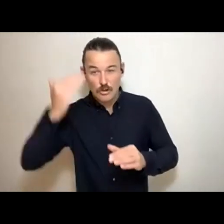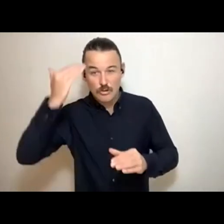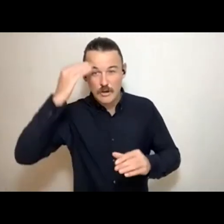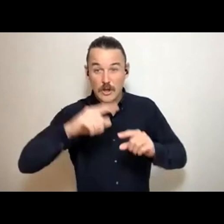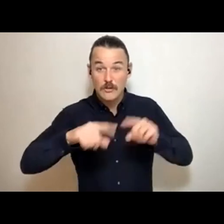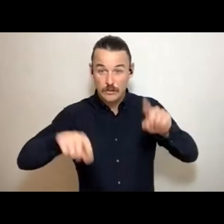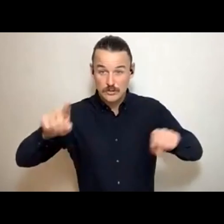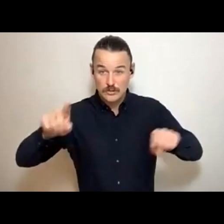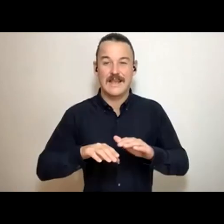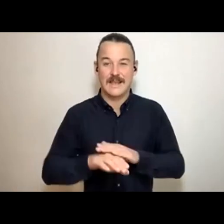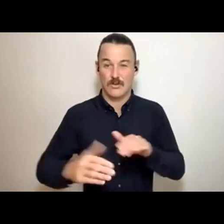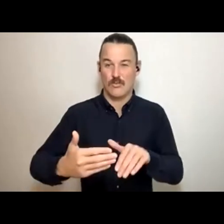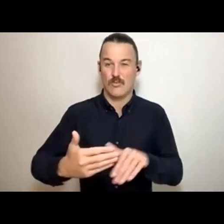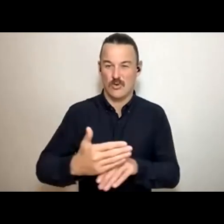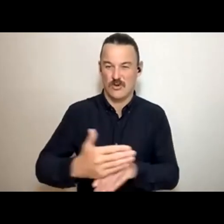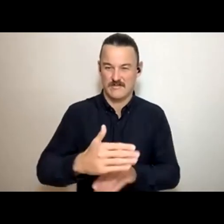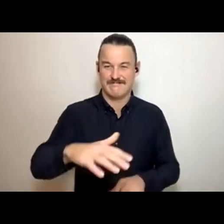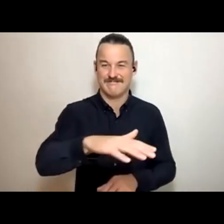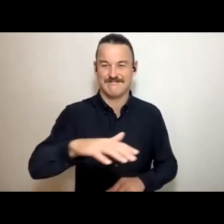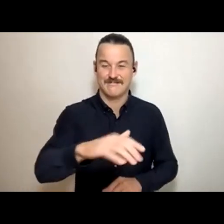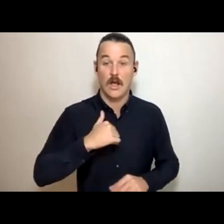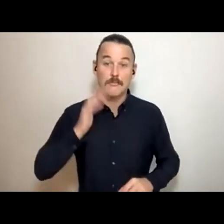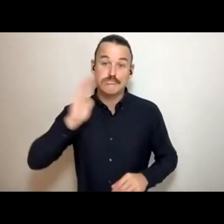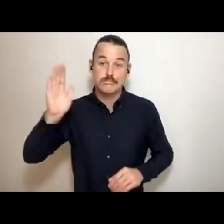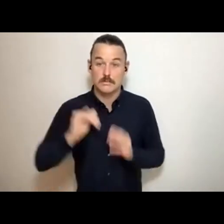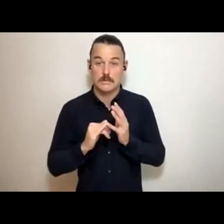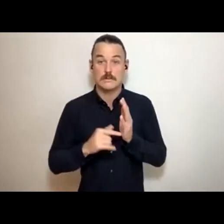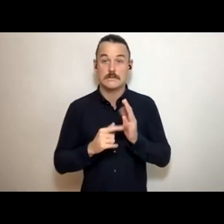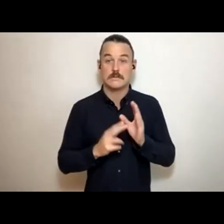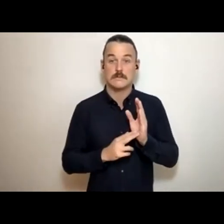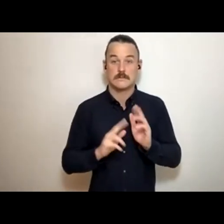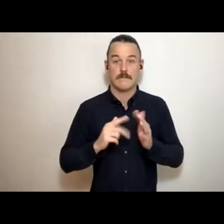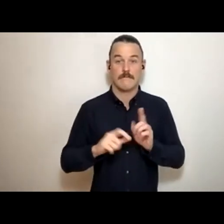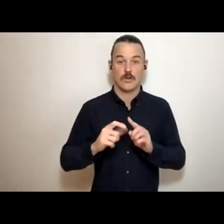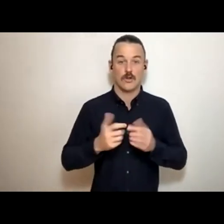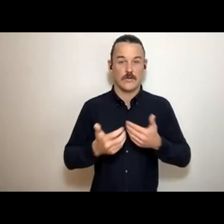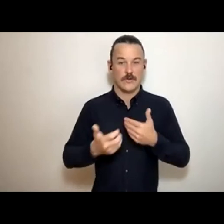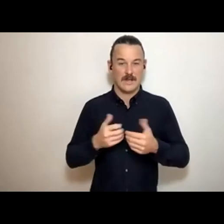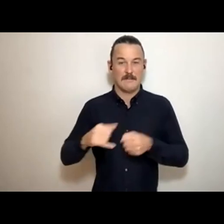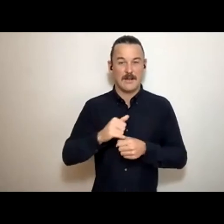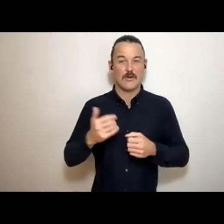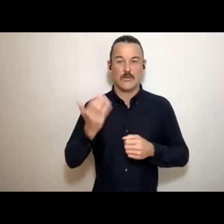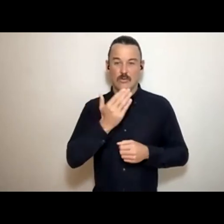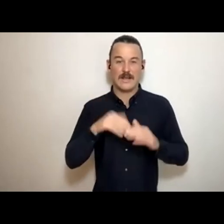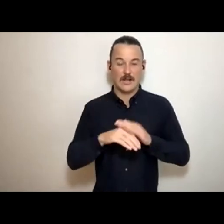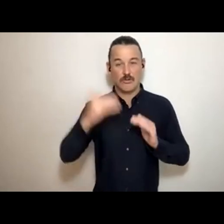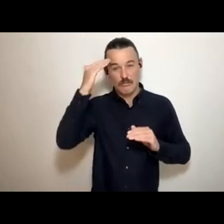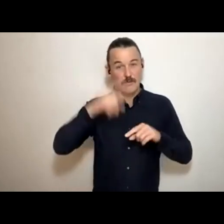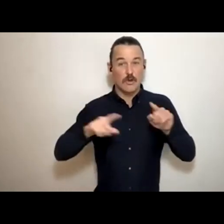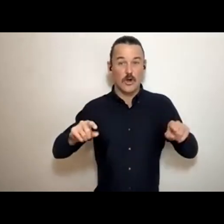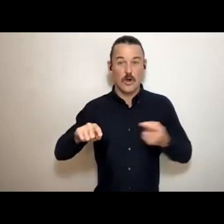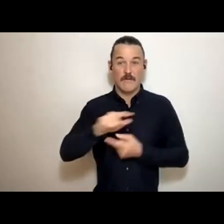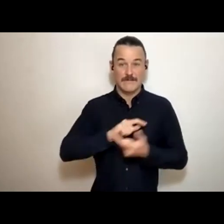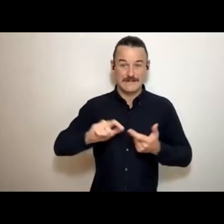gave a talk about this to Stanford University medical school, had neurodiversity conference. It was all about neurodiversity